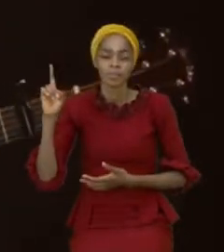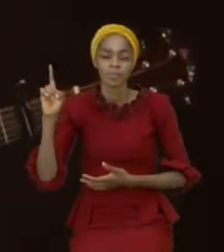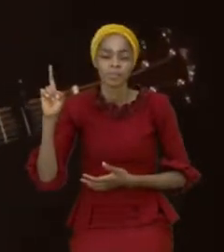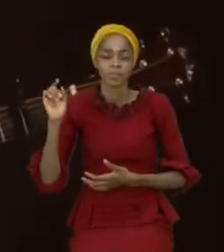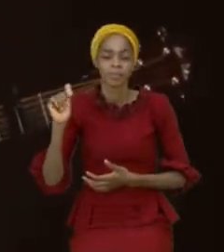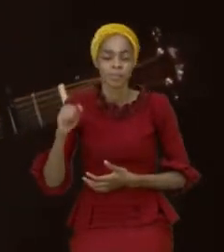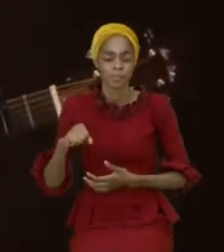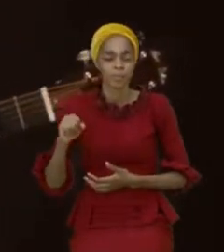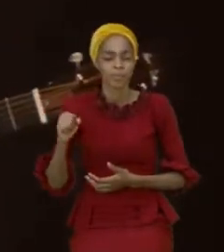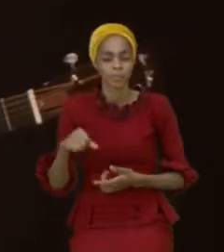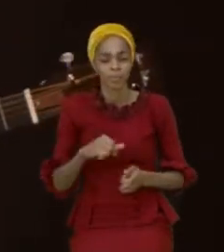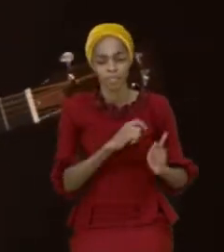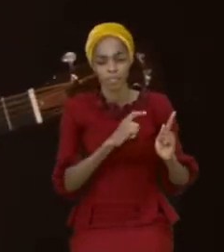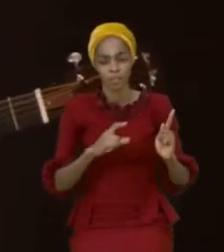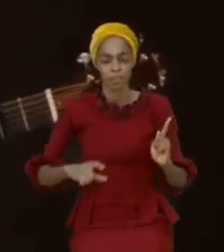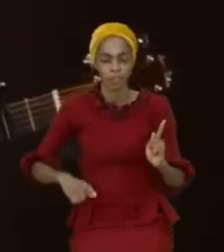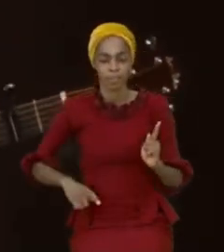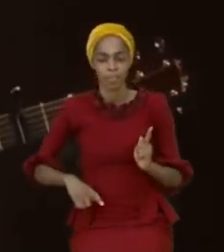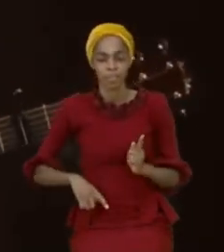Yes, Lord.